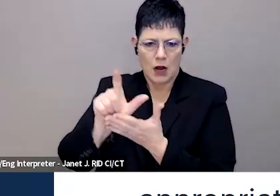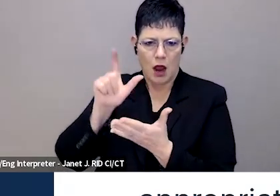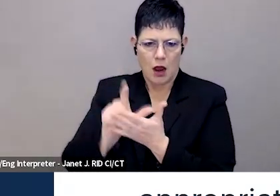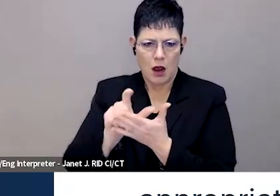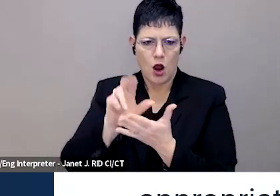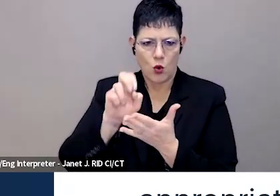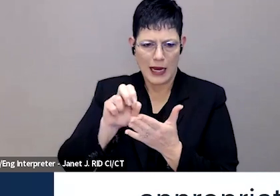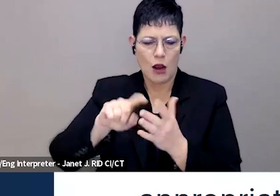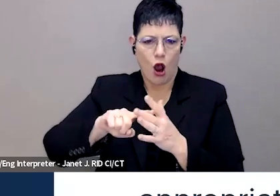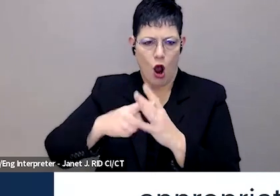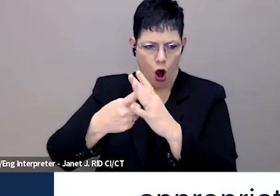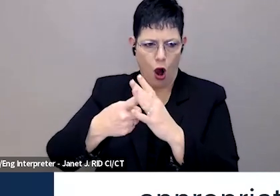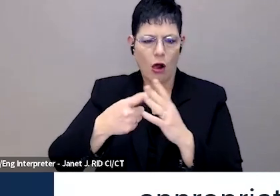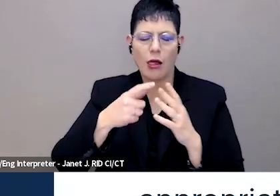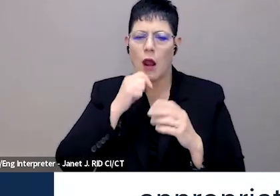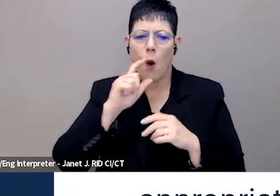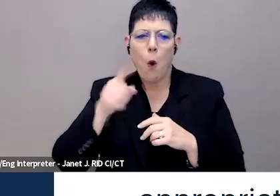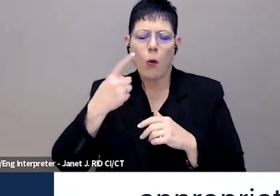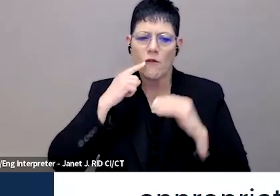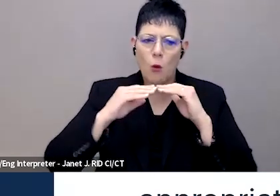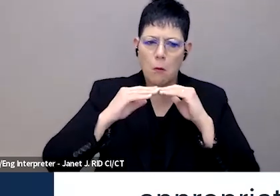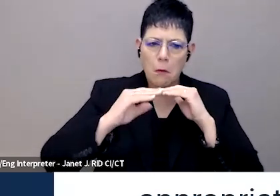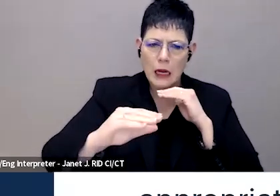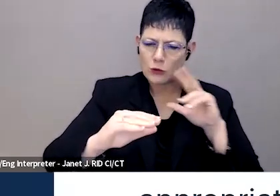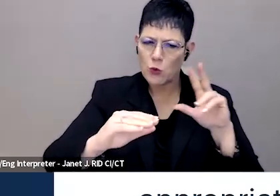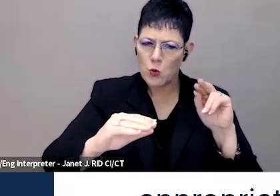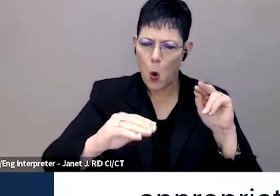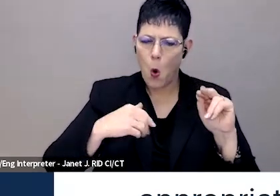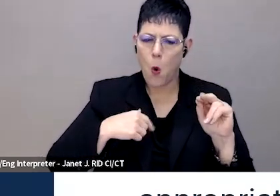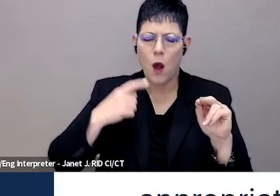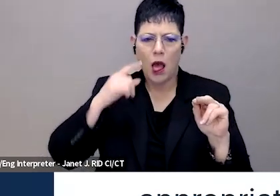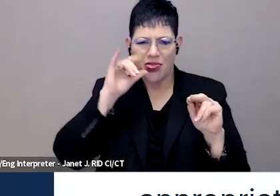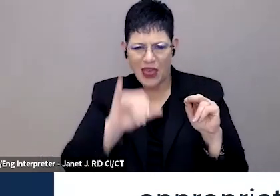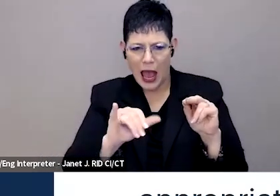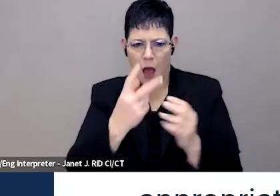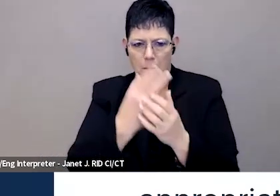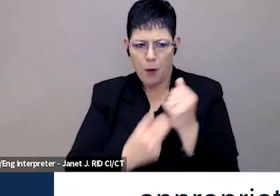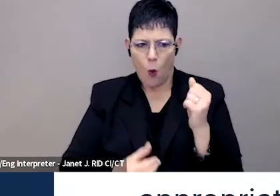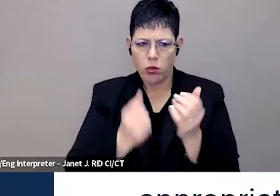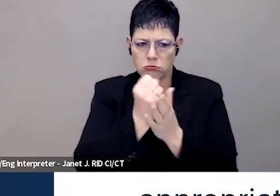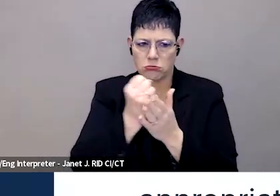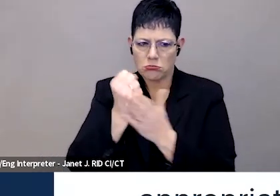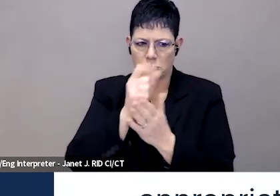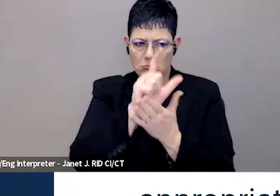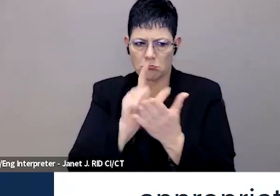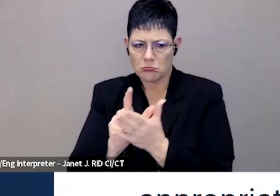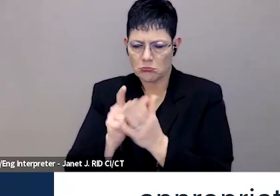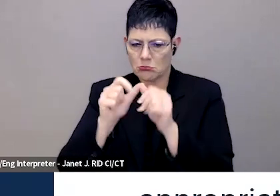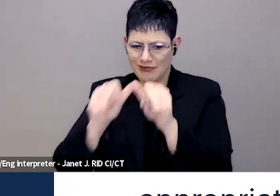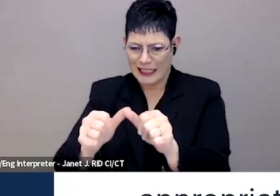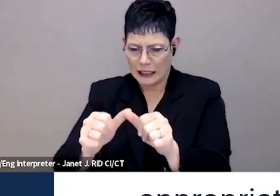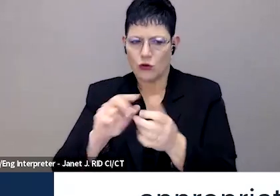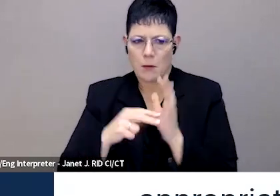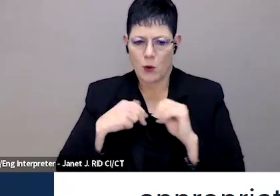about maintaining the status quo. It's about ensuring we can continue to evolve and improve our national strategy to meet